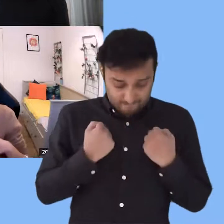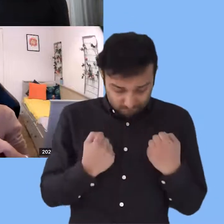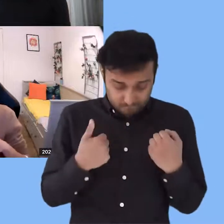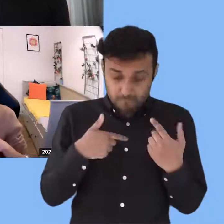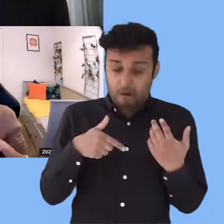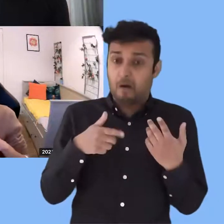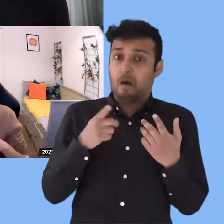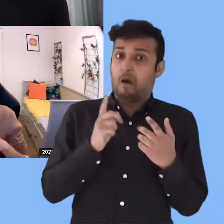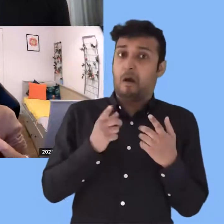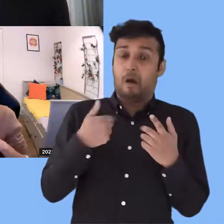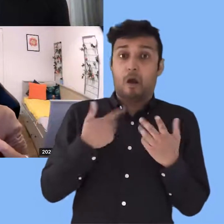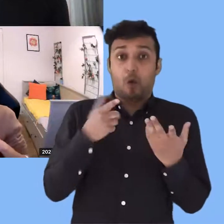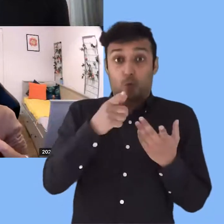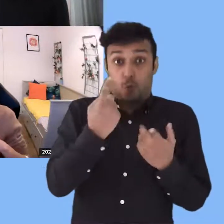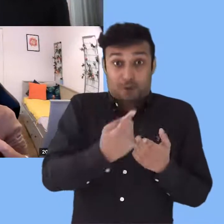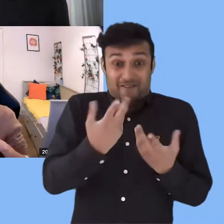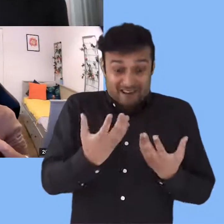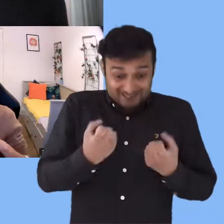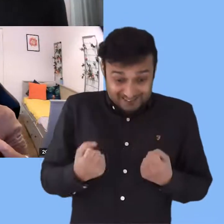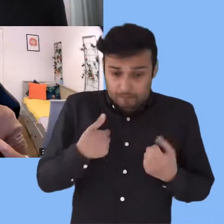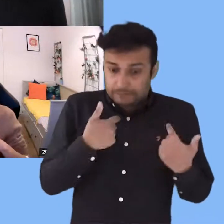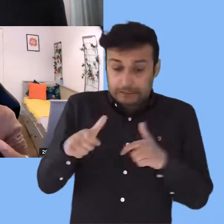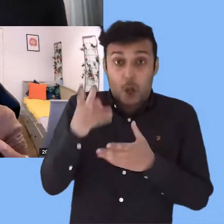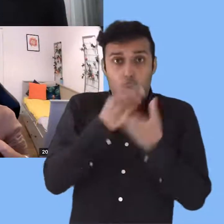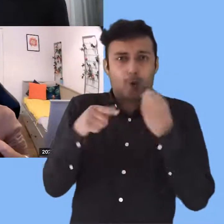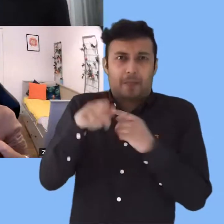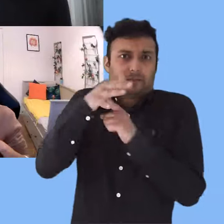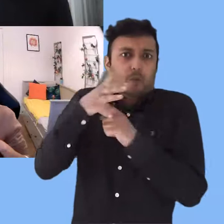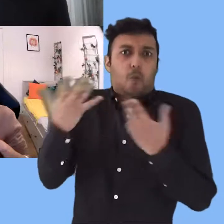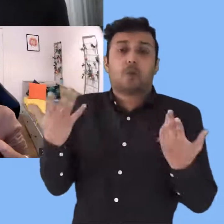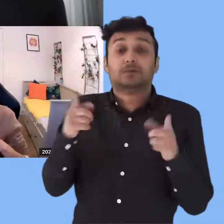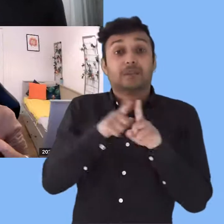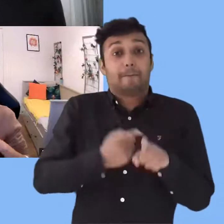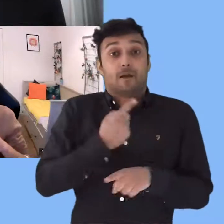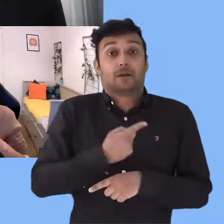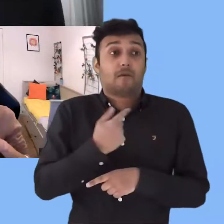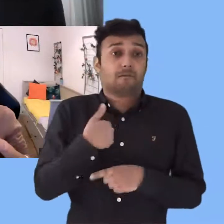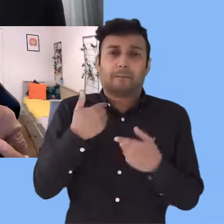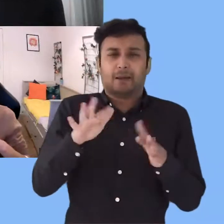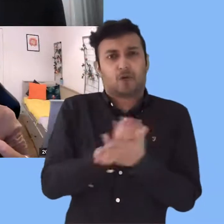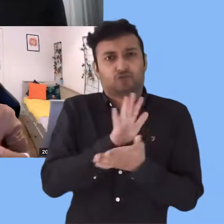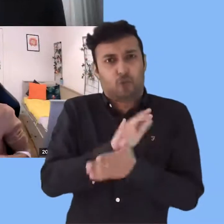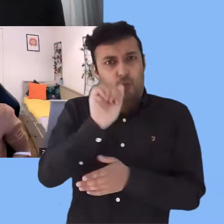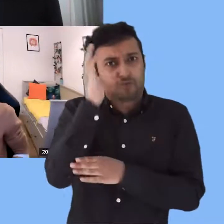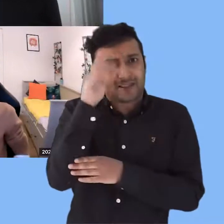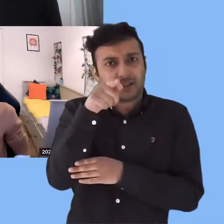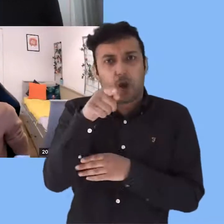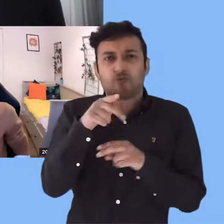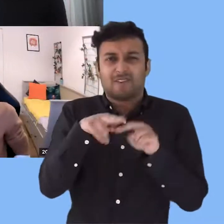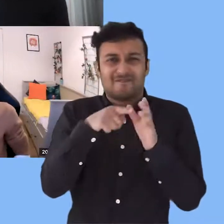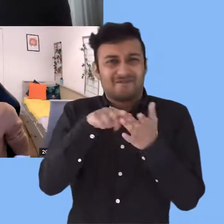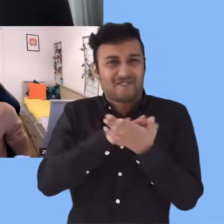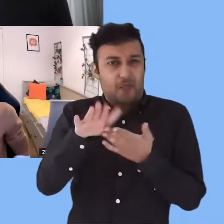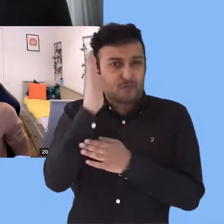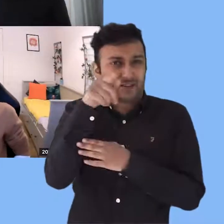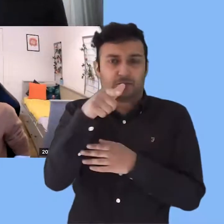I too enjoyed the presentation, Faith, and learned a lot, because I know I talk about like the 4 E's of anti-racist practice, and one of those 4